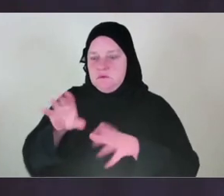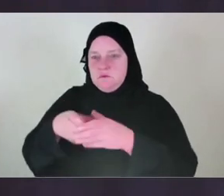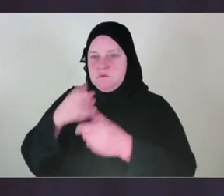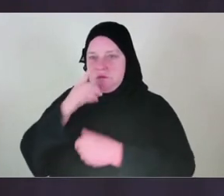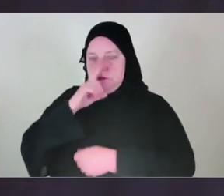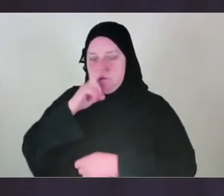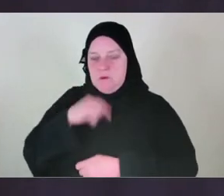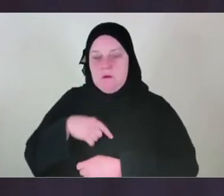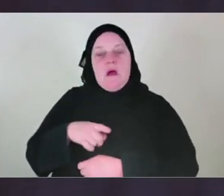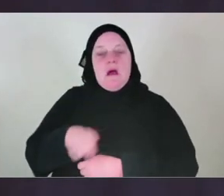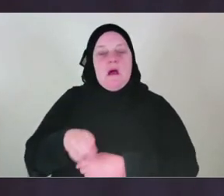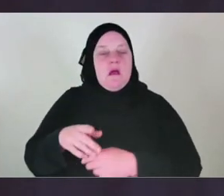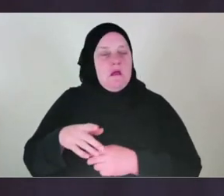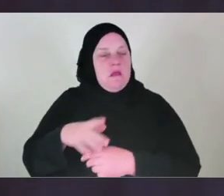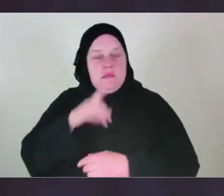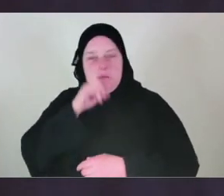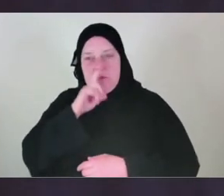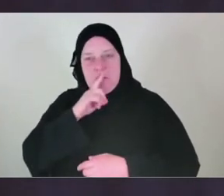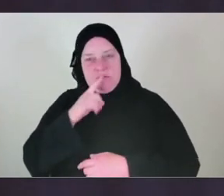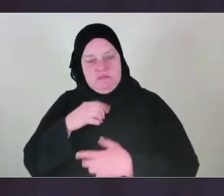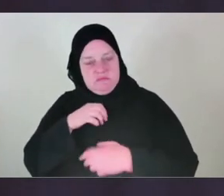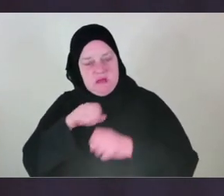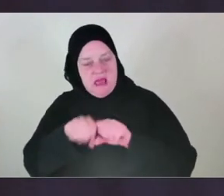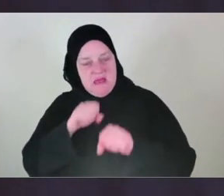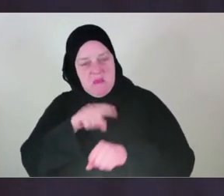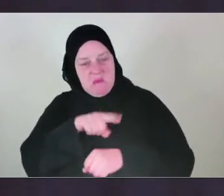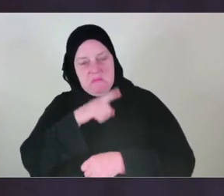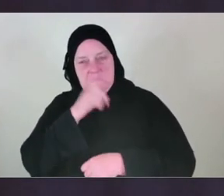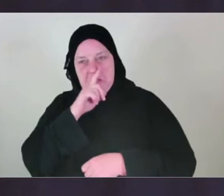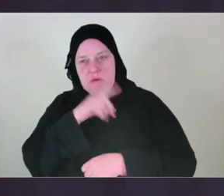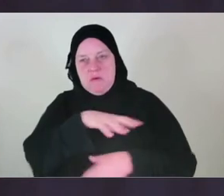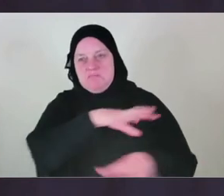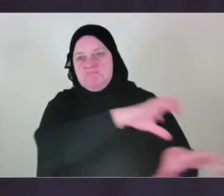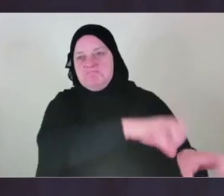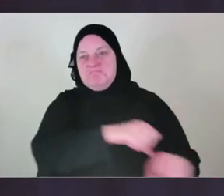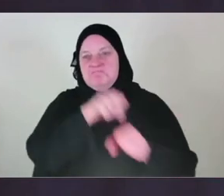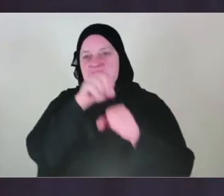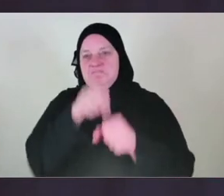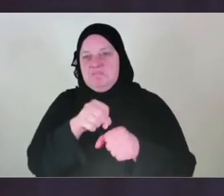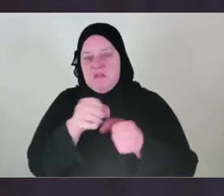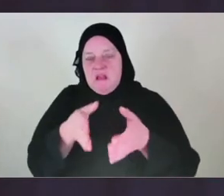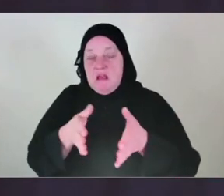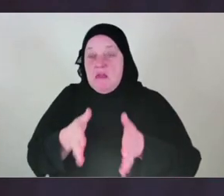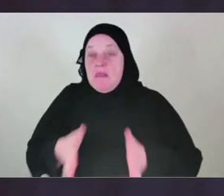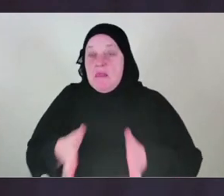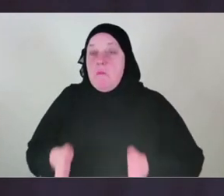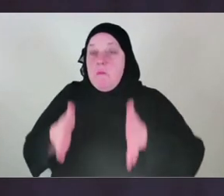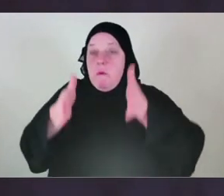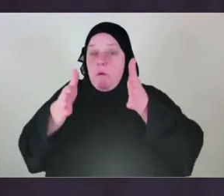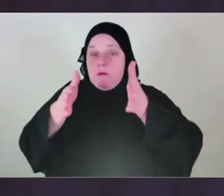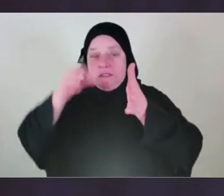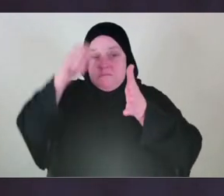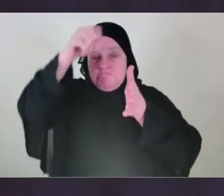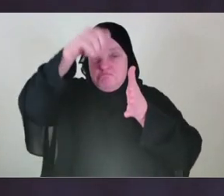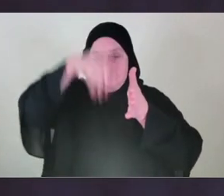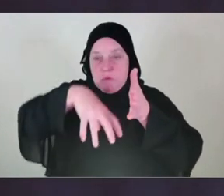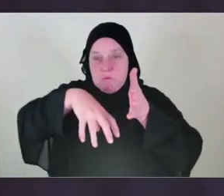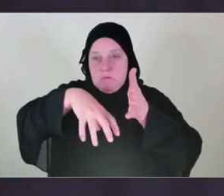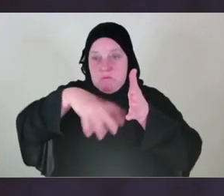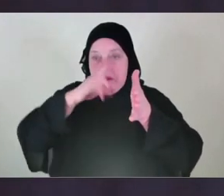So Yahya ibn Aktham says to him, "Ma taqulu yabna Rasulullah." Look at the way he talks to